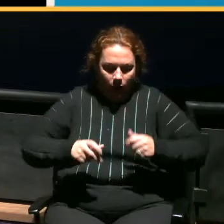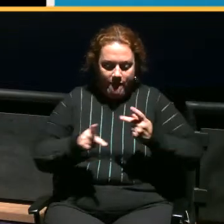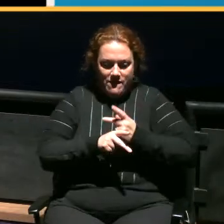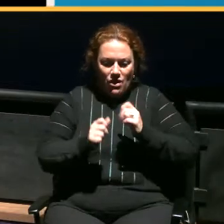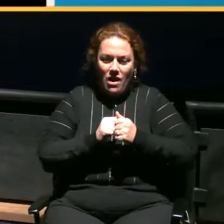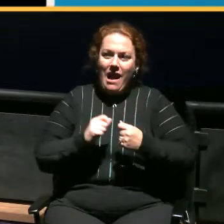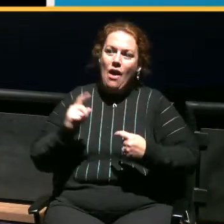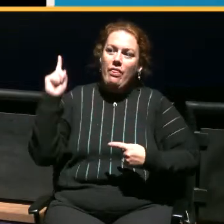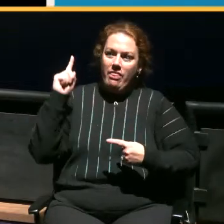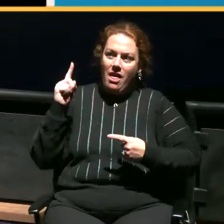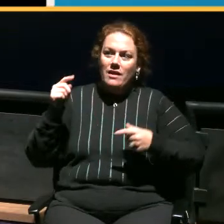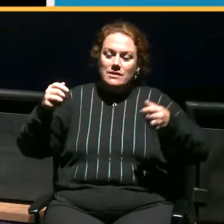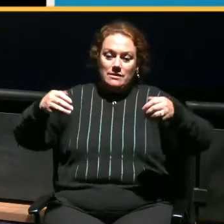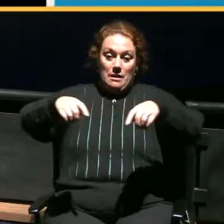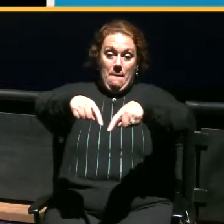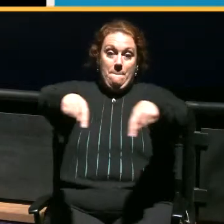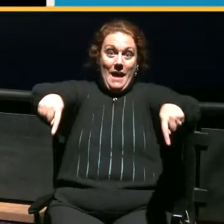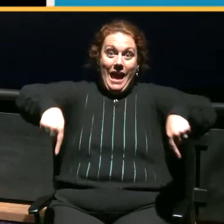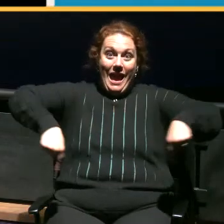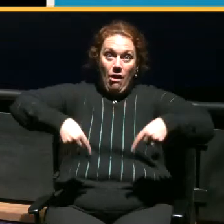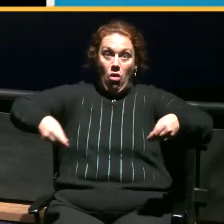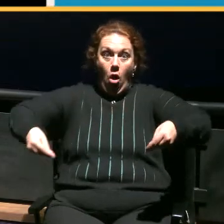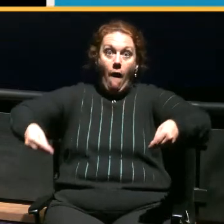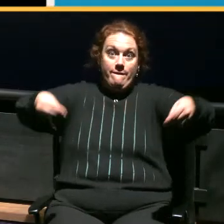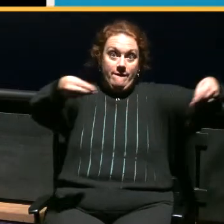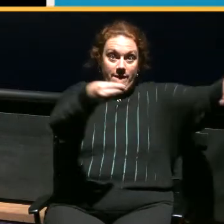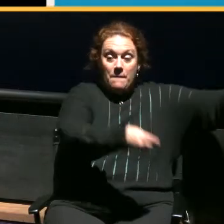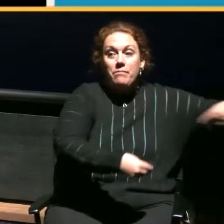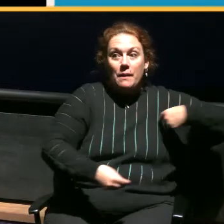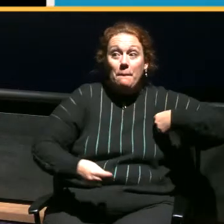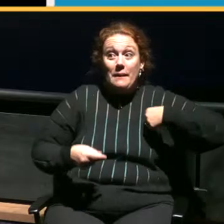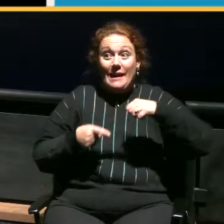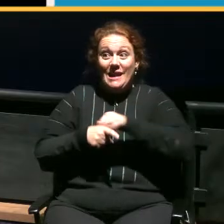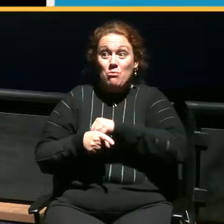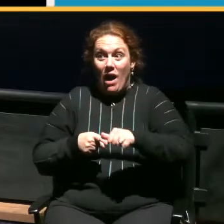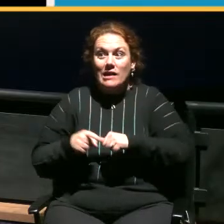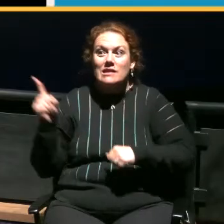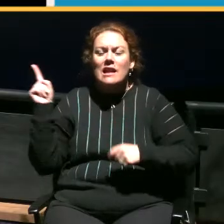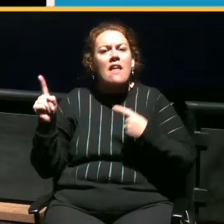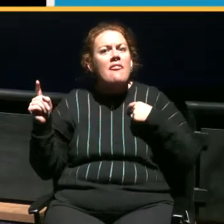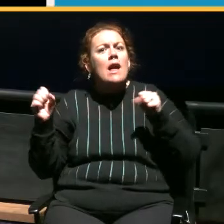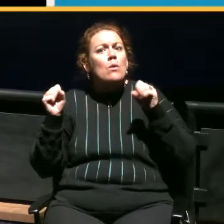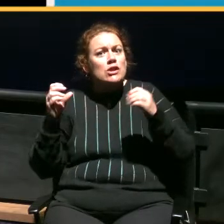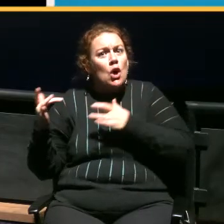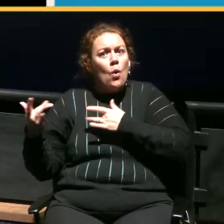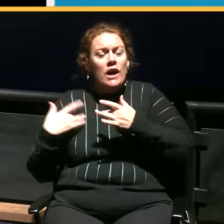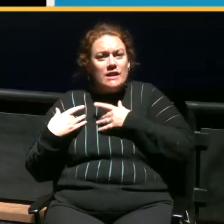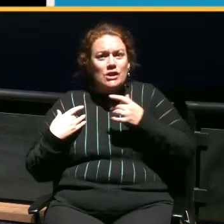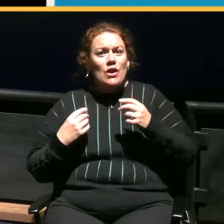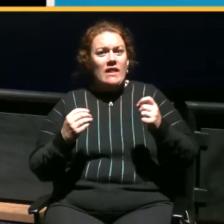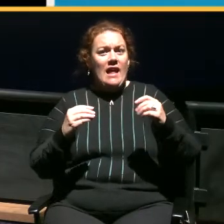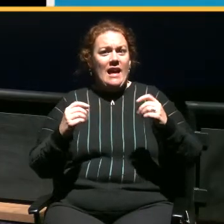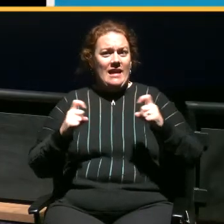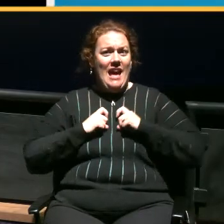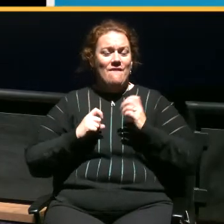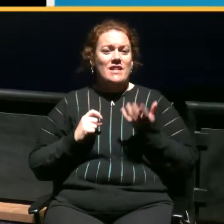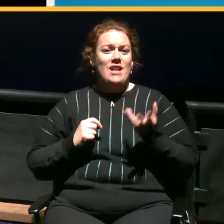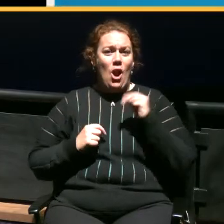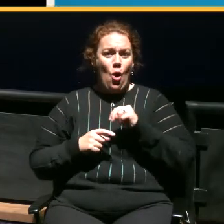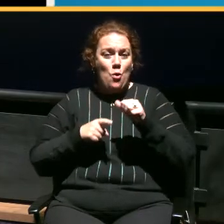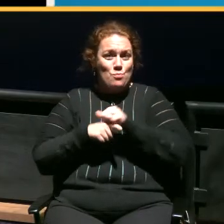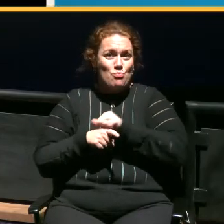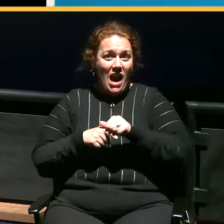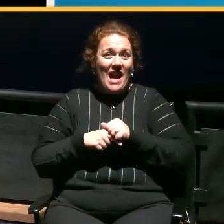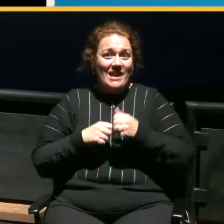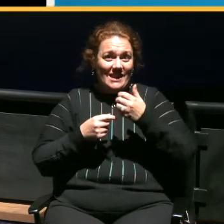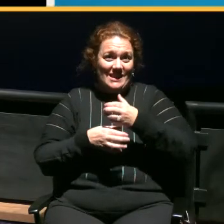this panel off. And this is me practicing. They were so concerned about this, they gave us our own practice instrument. This is